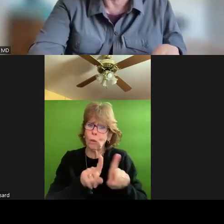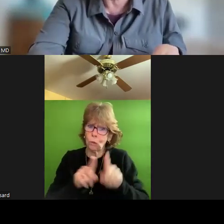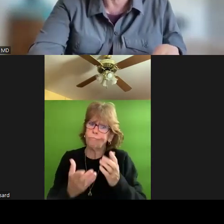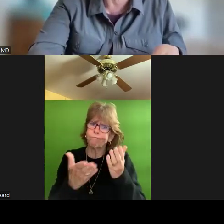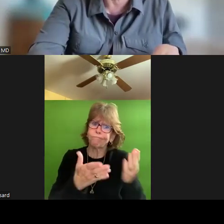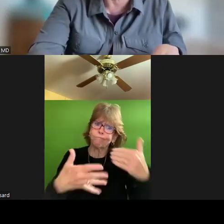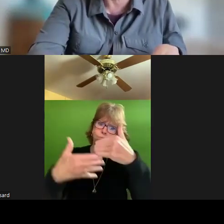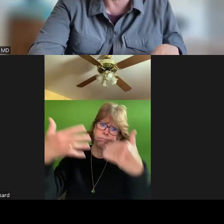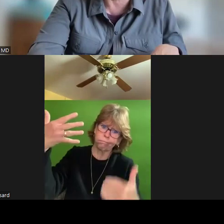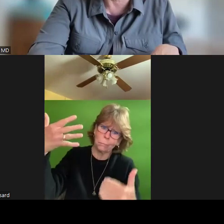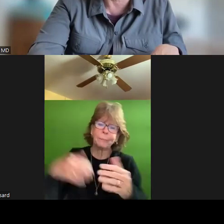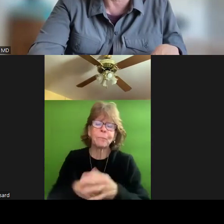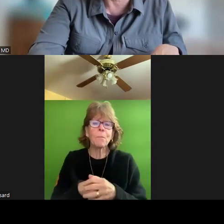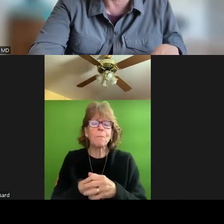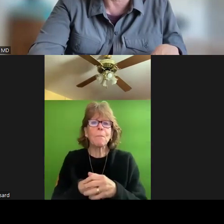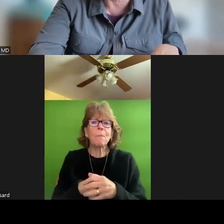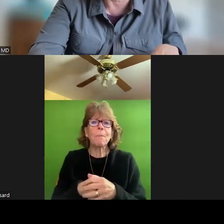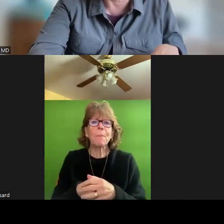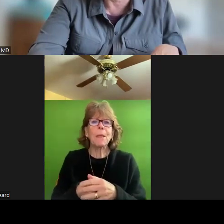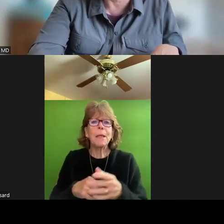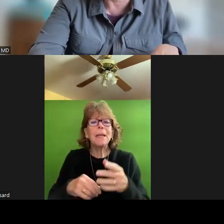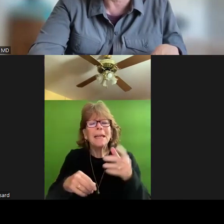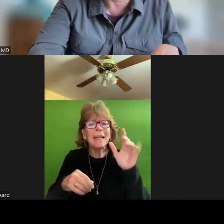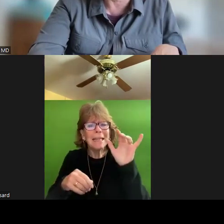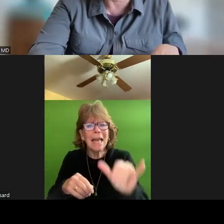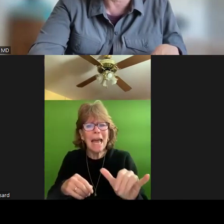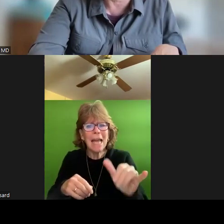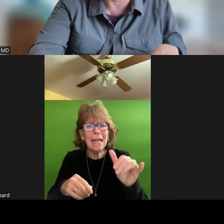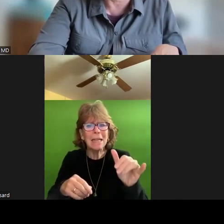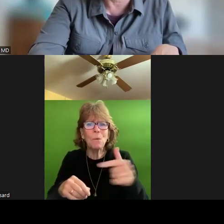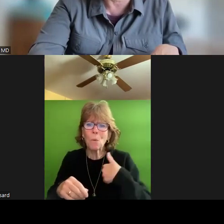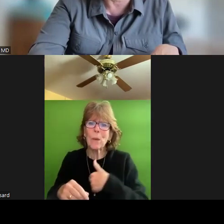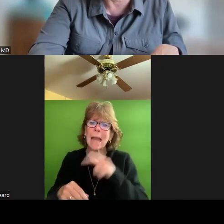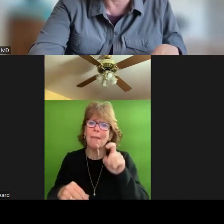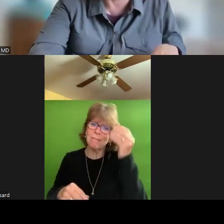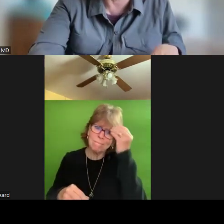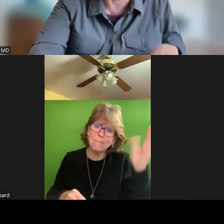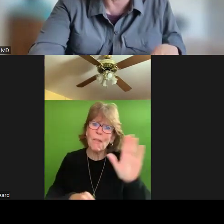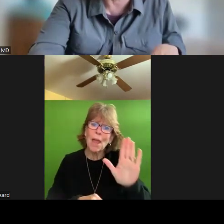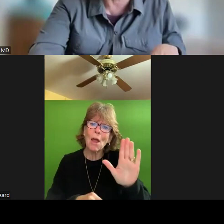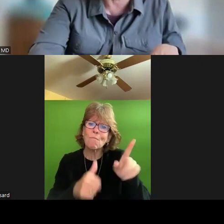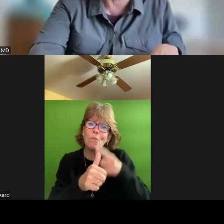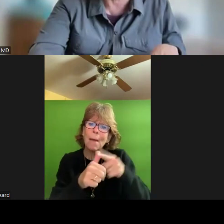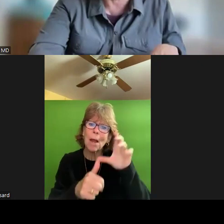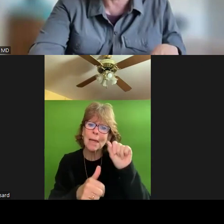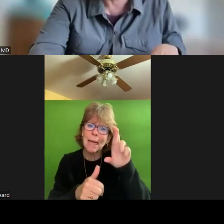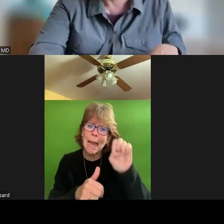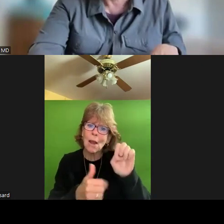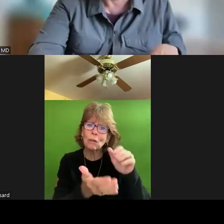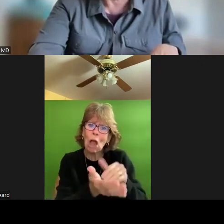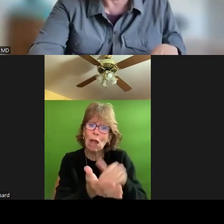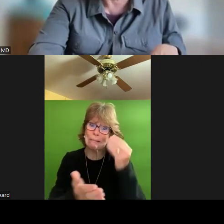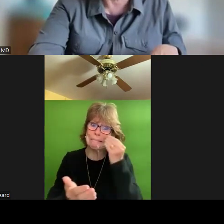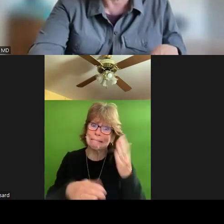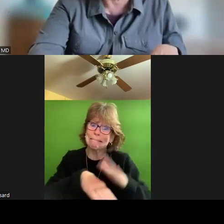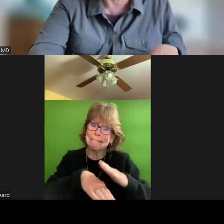So that's basically letting the primary care doctor know that they may need to refer to all these different specialists.